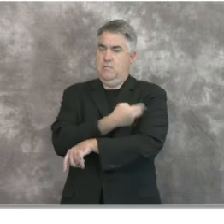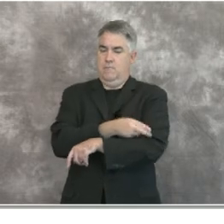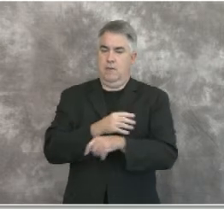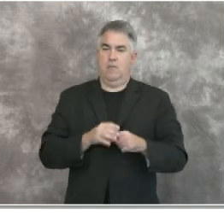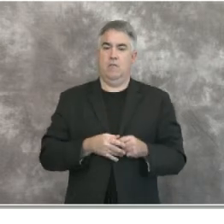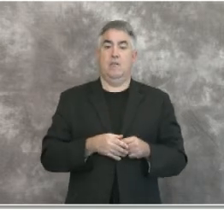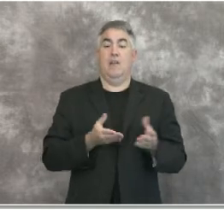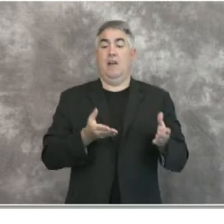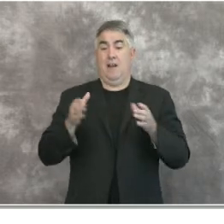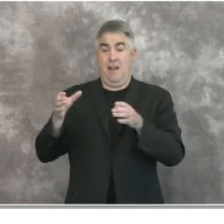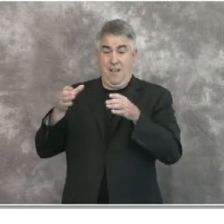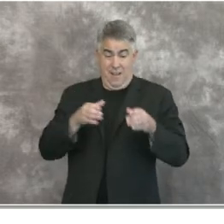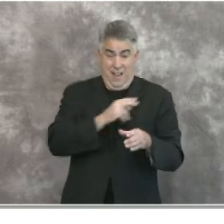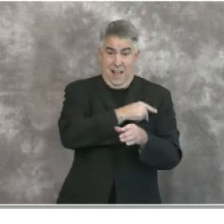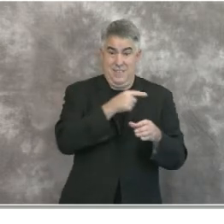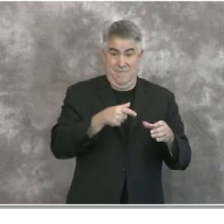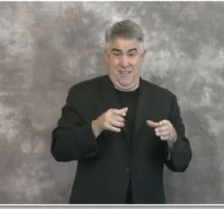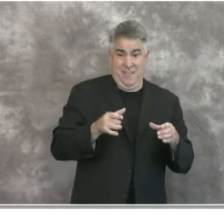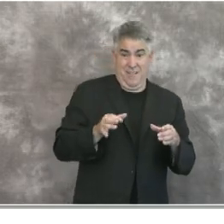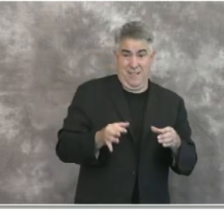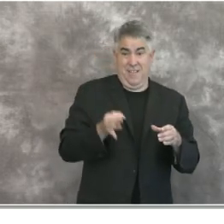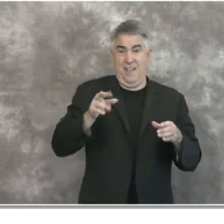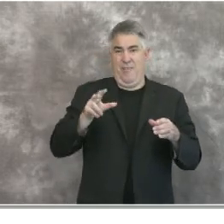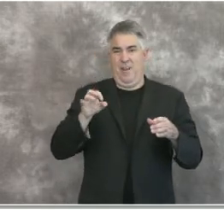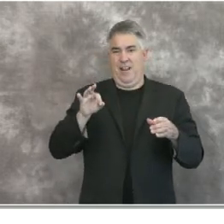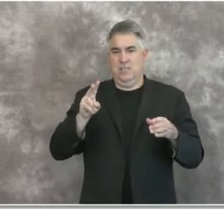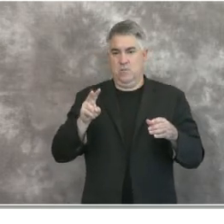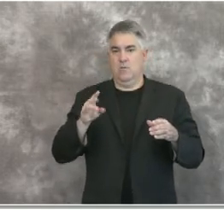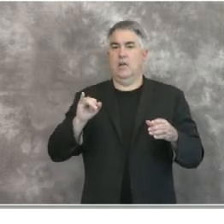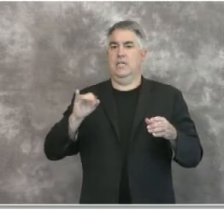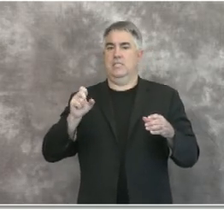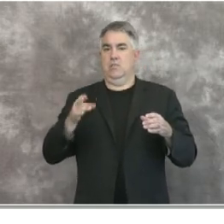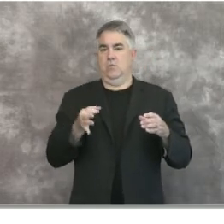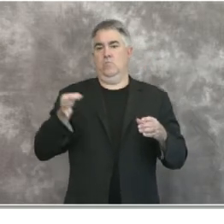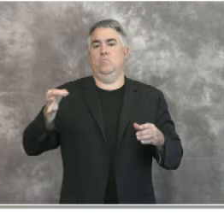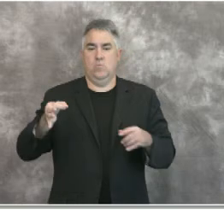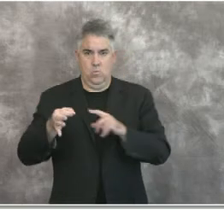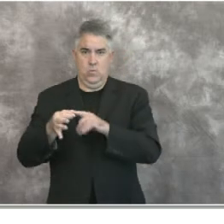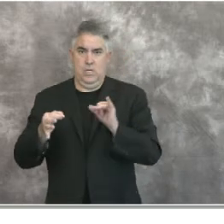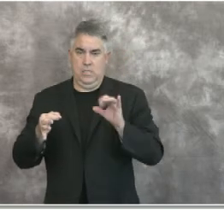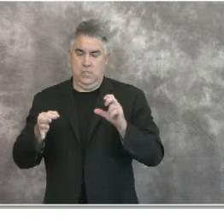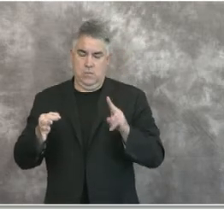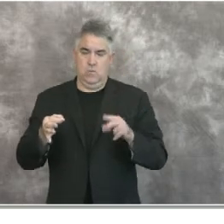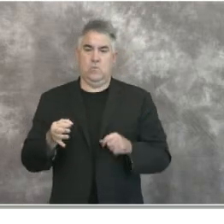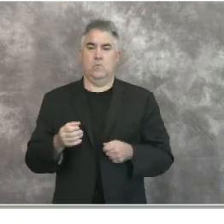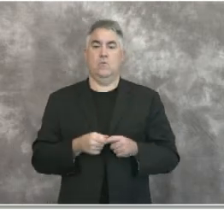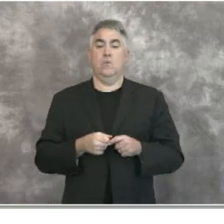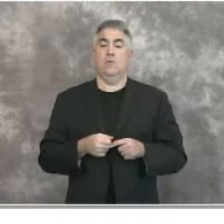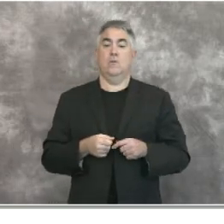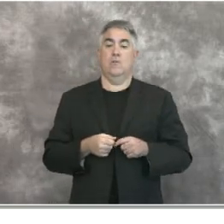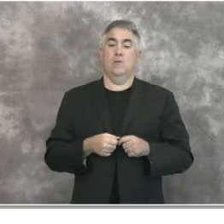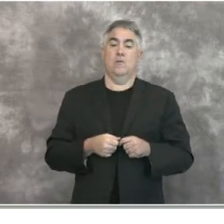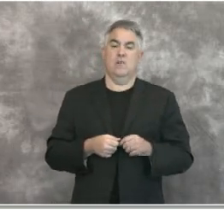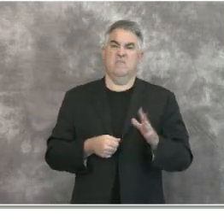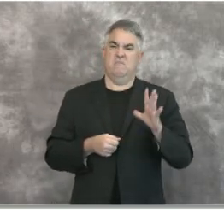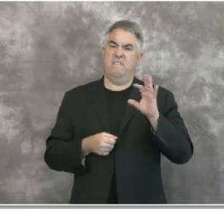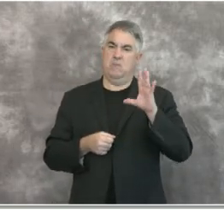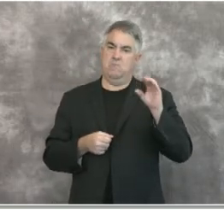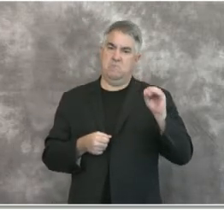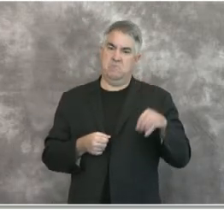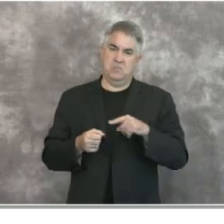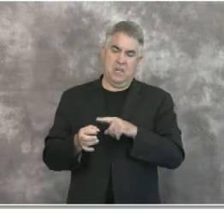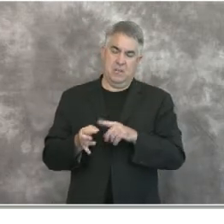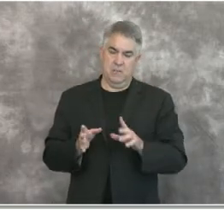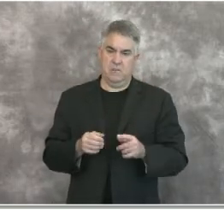of this number, 392 have been admitted to the ICU. This is 5% of the total number of cases